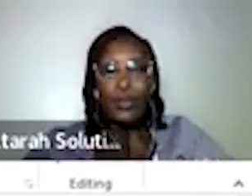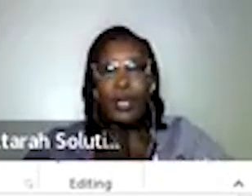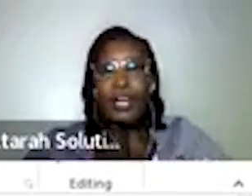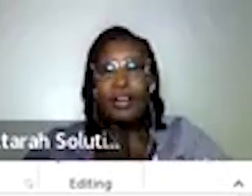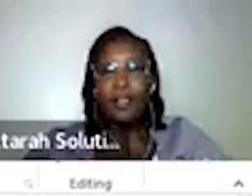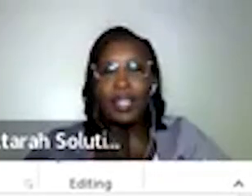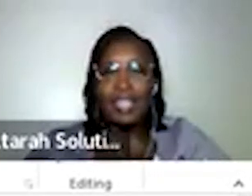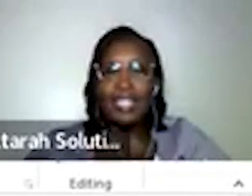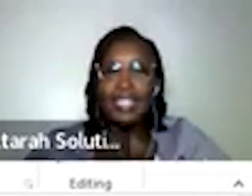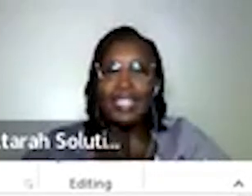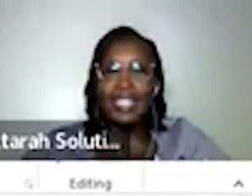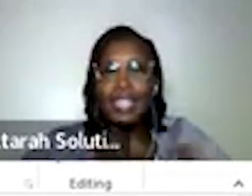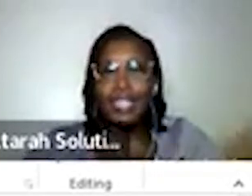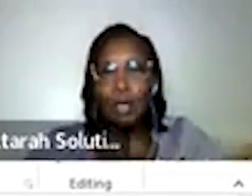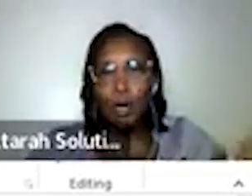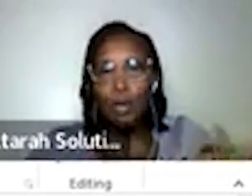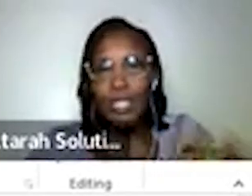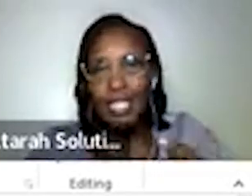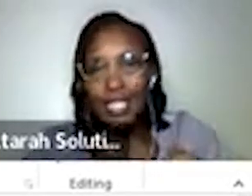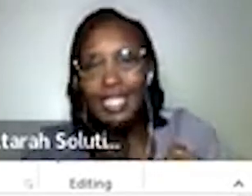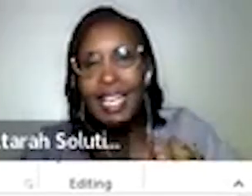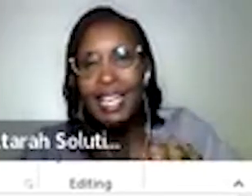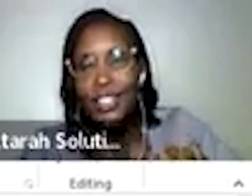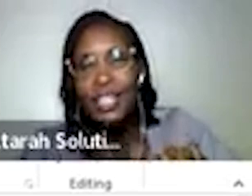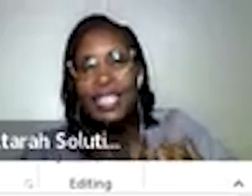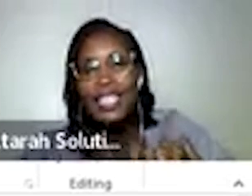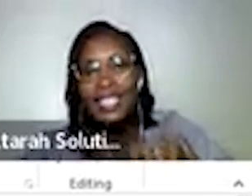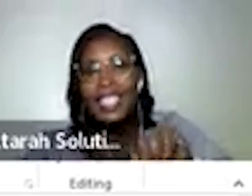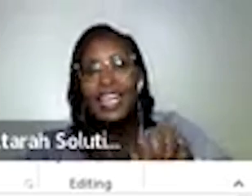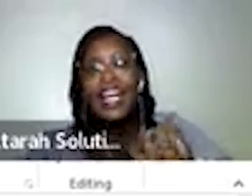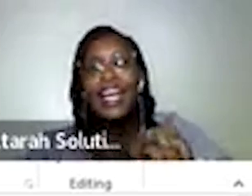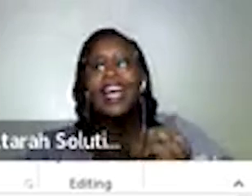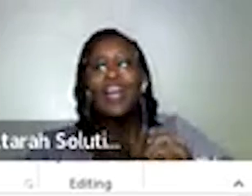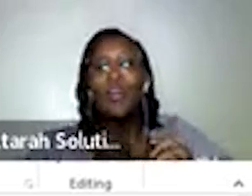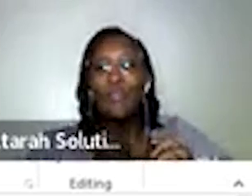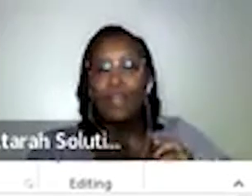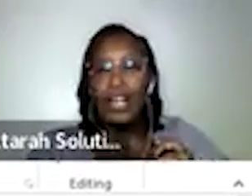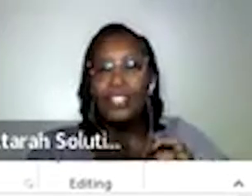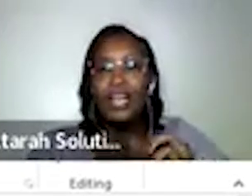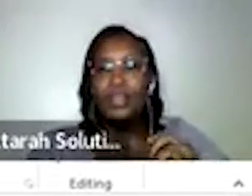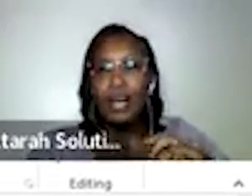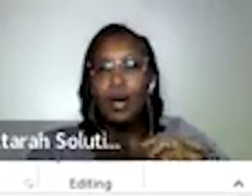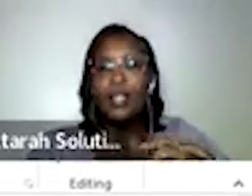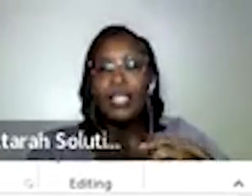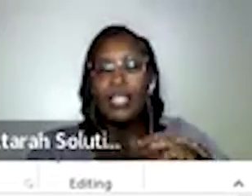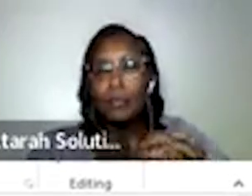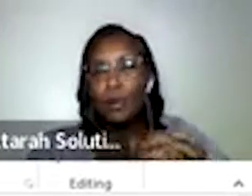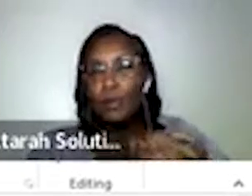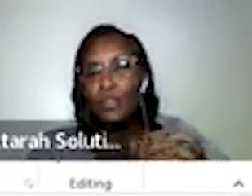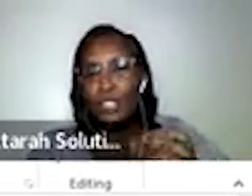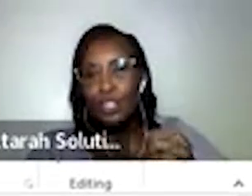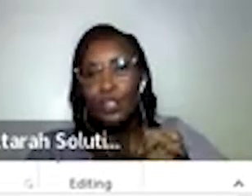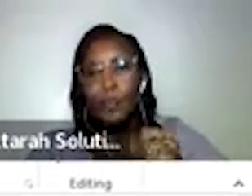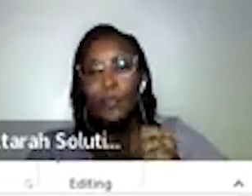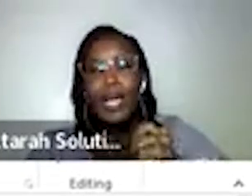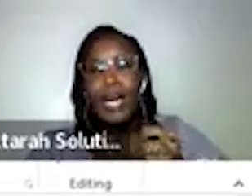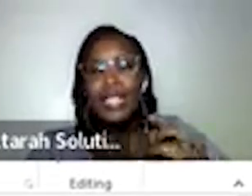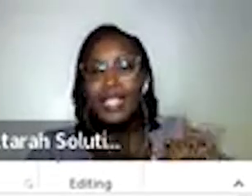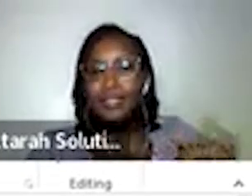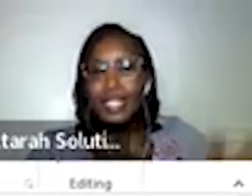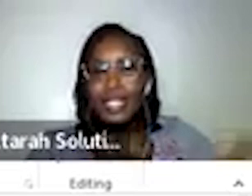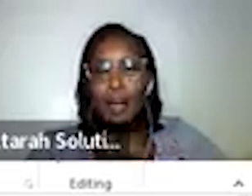And then, of course, we have the CEO State and HR Dinner Converge Round Table